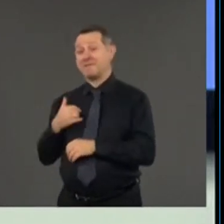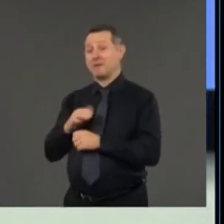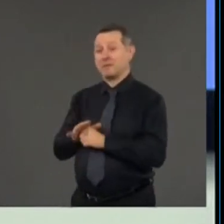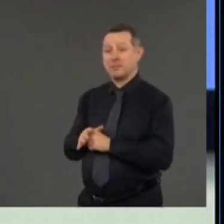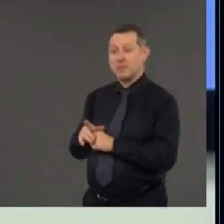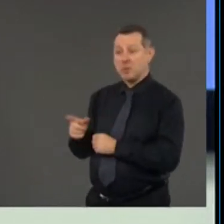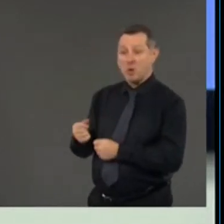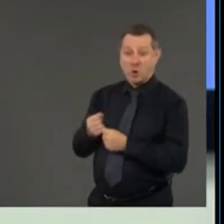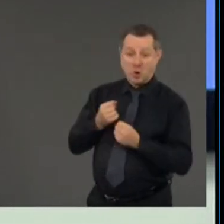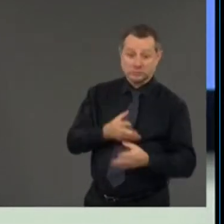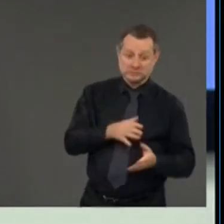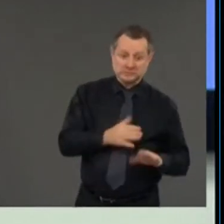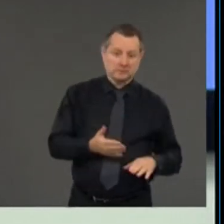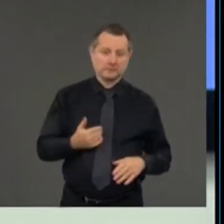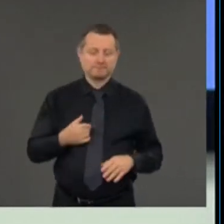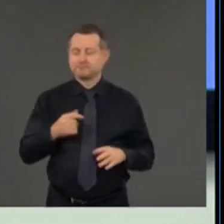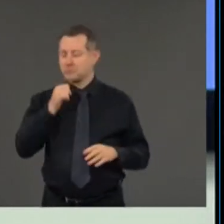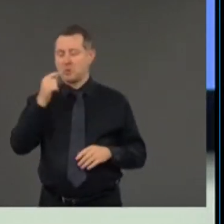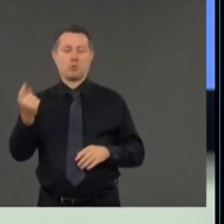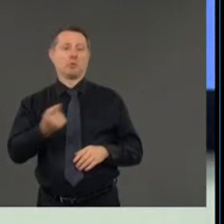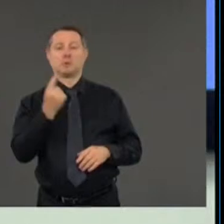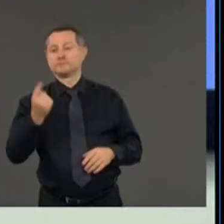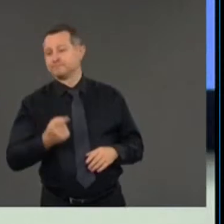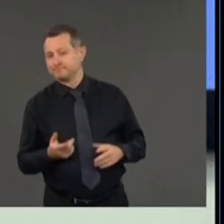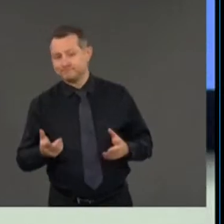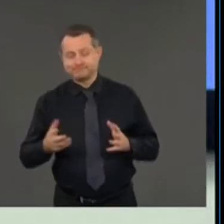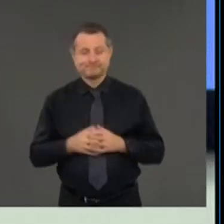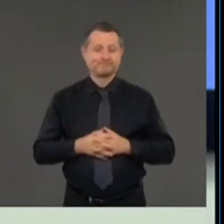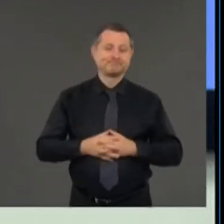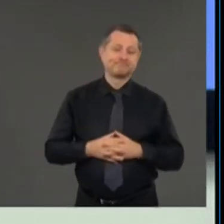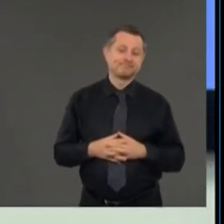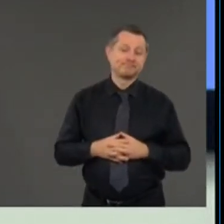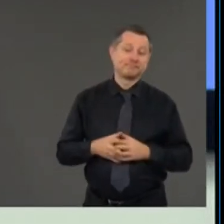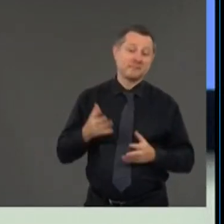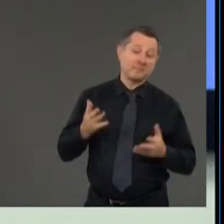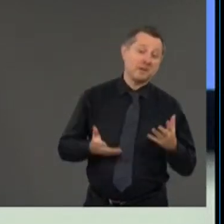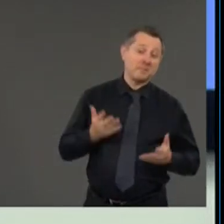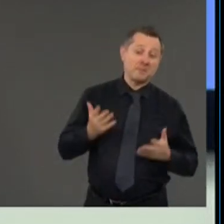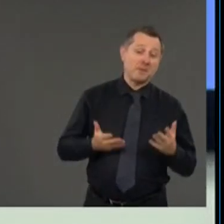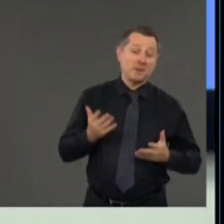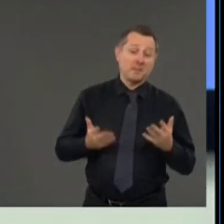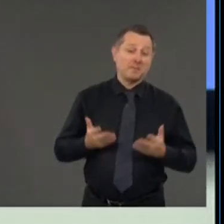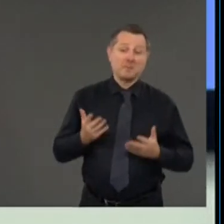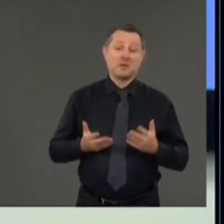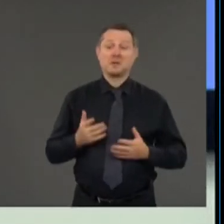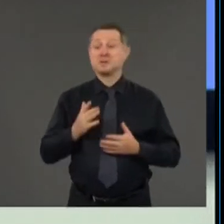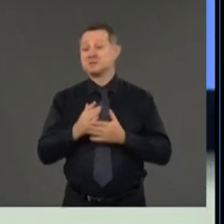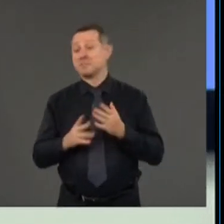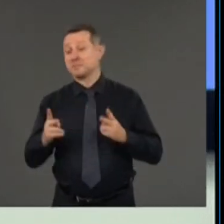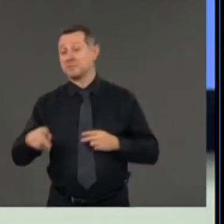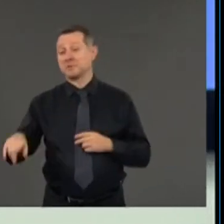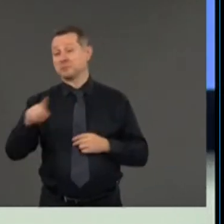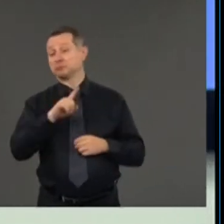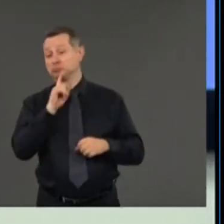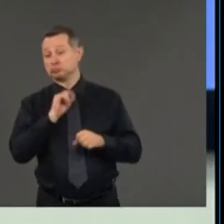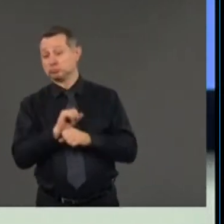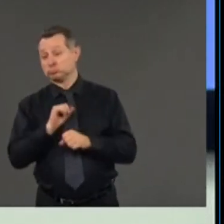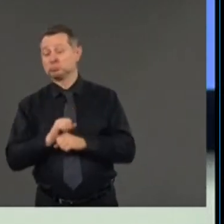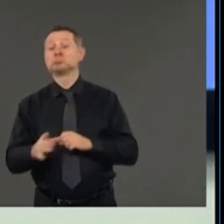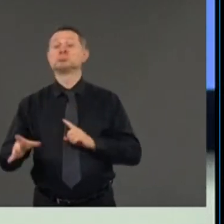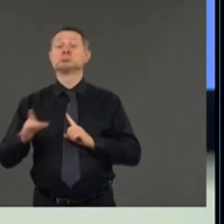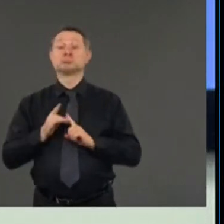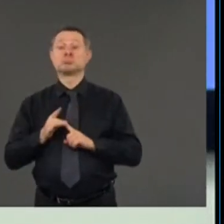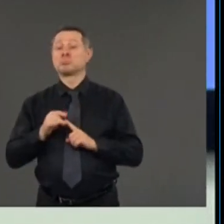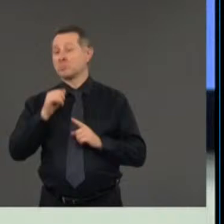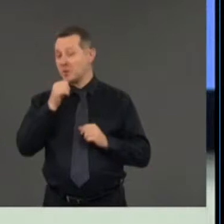X. And so it could be that there are individuals, and there probably are out there, who were COVID positive, but that wasn't the cause